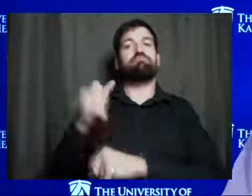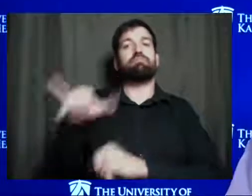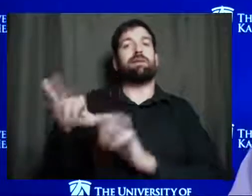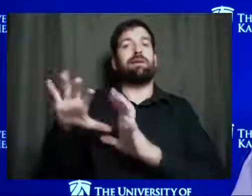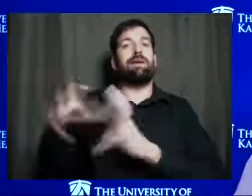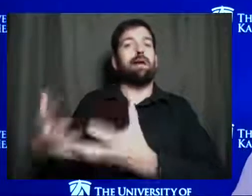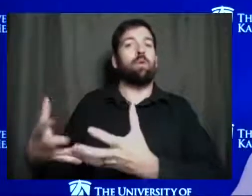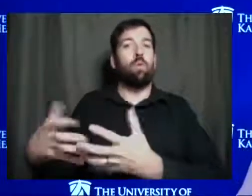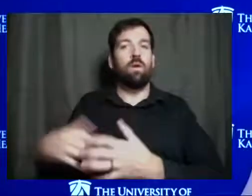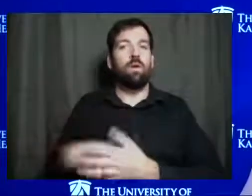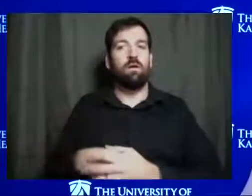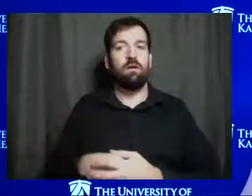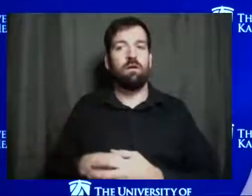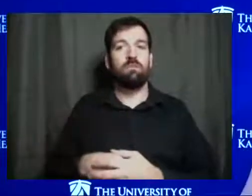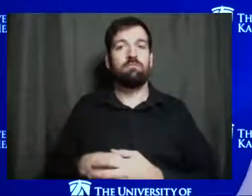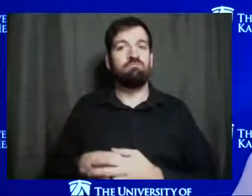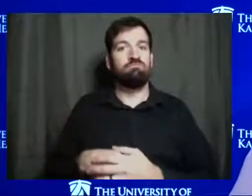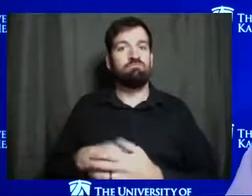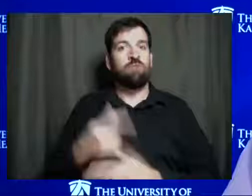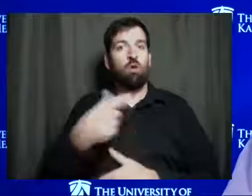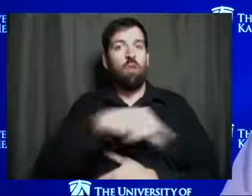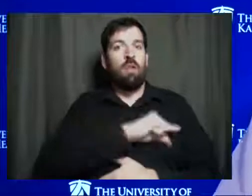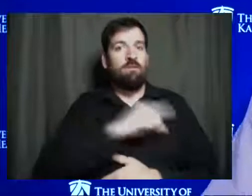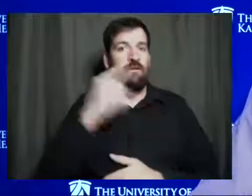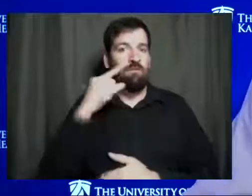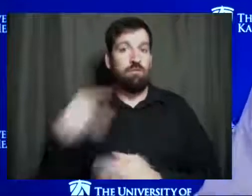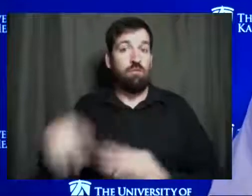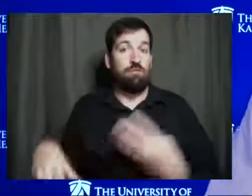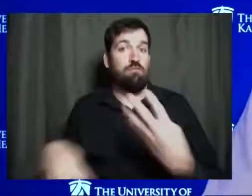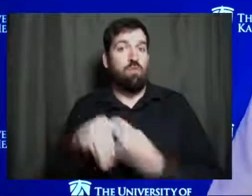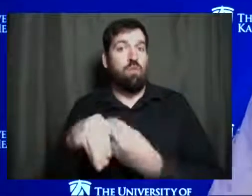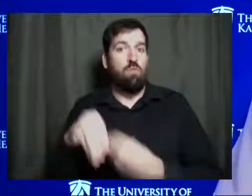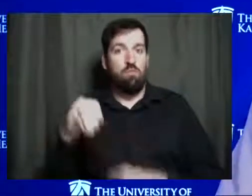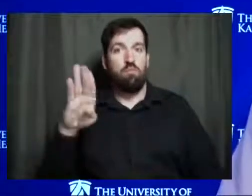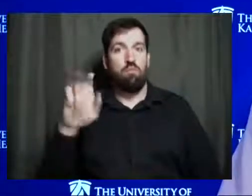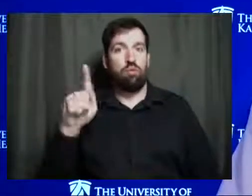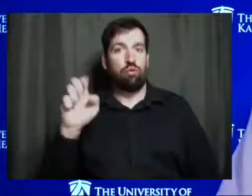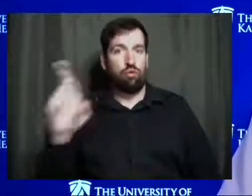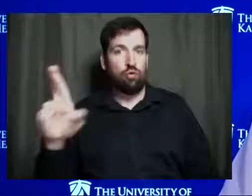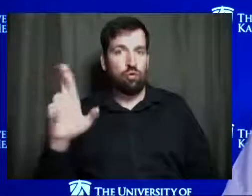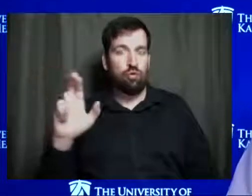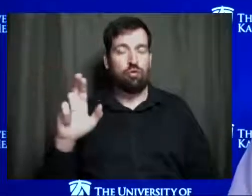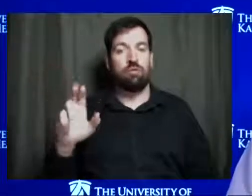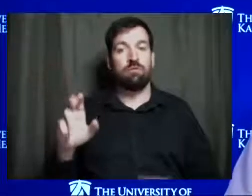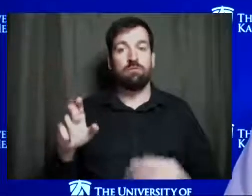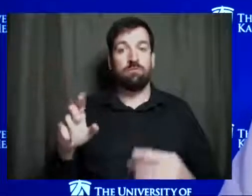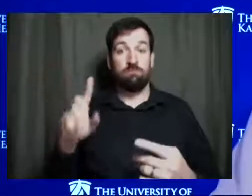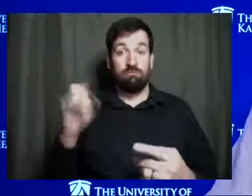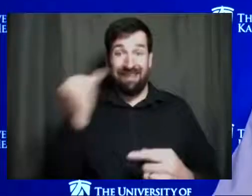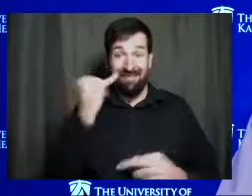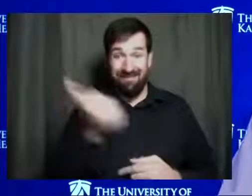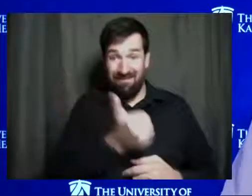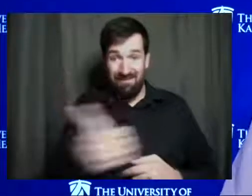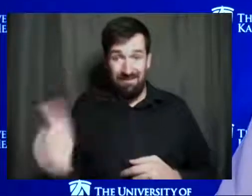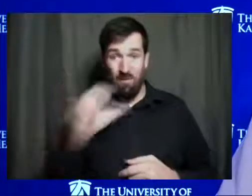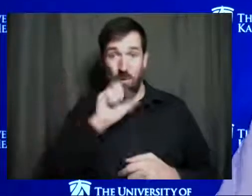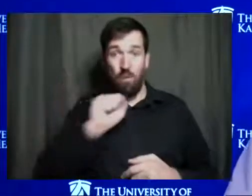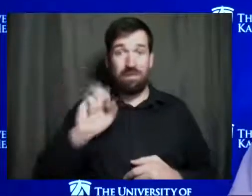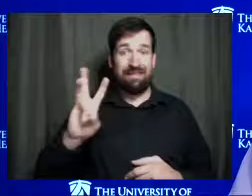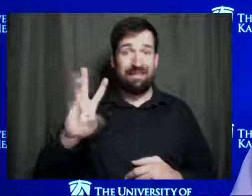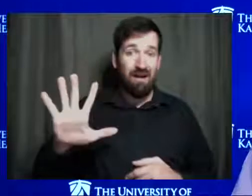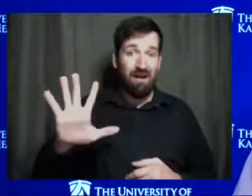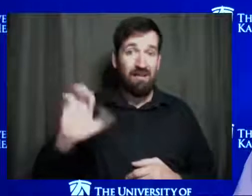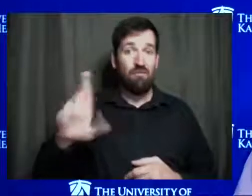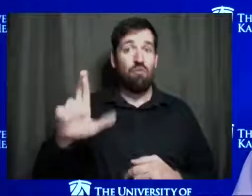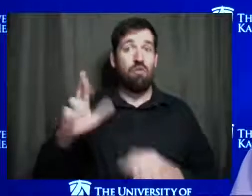of getting a booster or additional dosing. So we hope that everybody who is that 65 and above or has comorbidities or